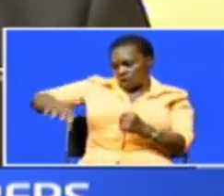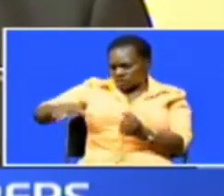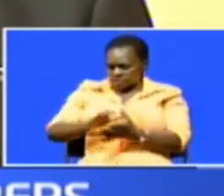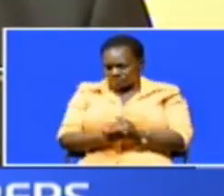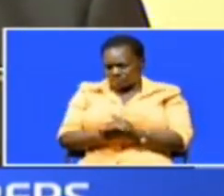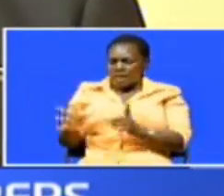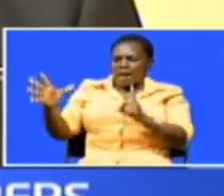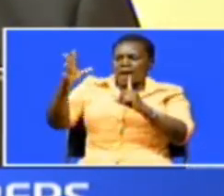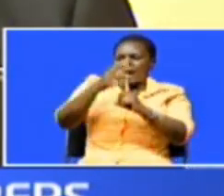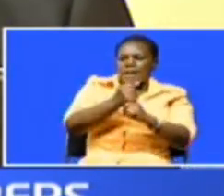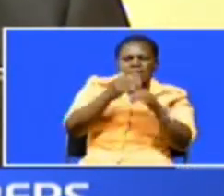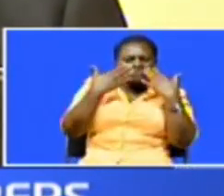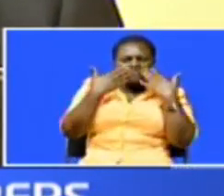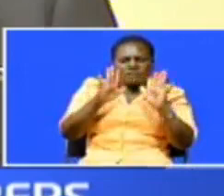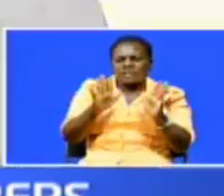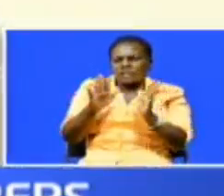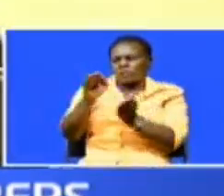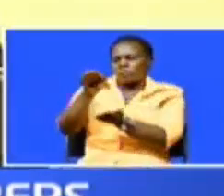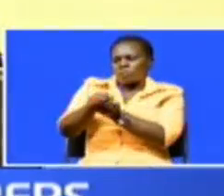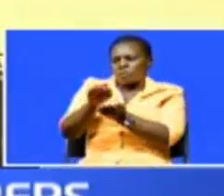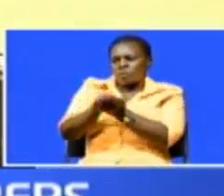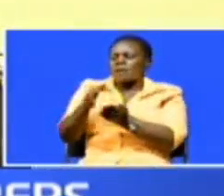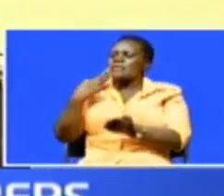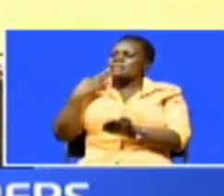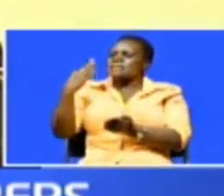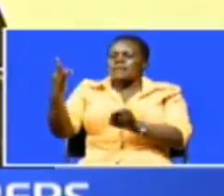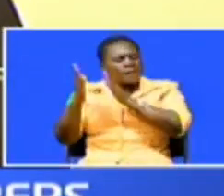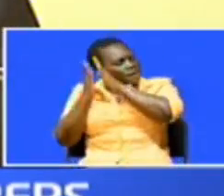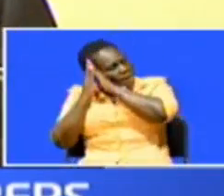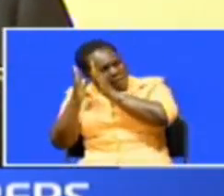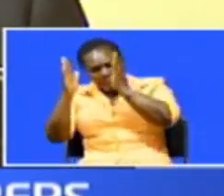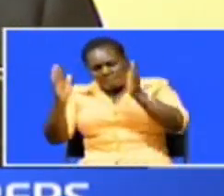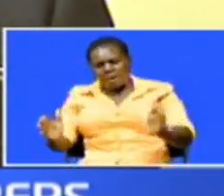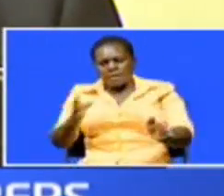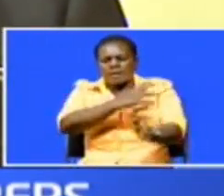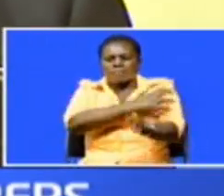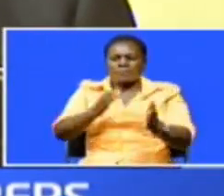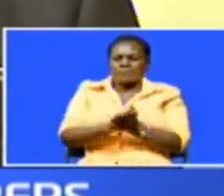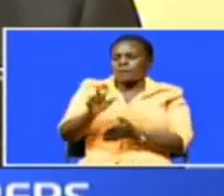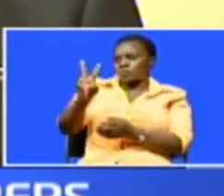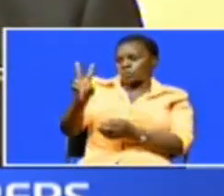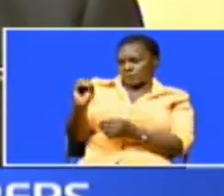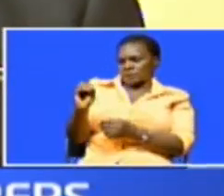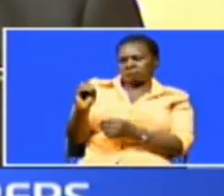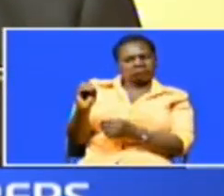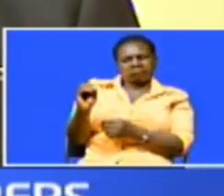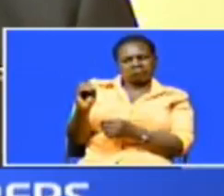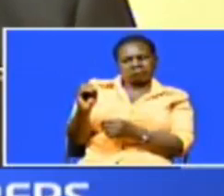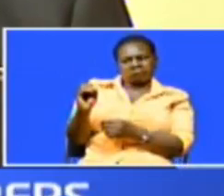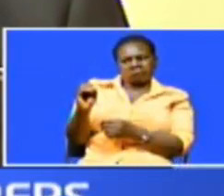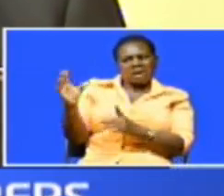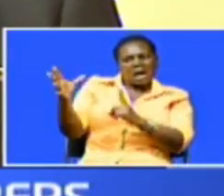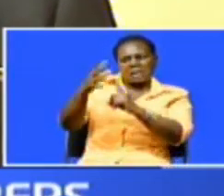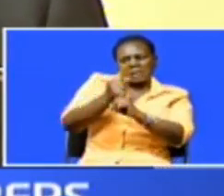have attained isolation facilities with 300 bed capacity. 20 counties are working